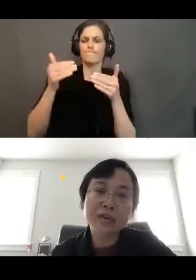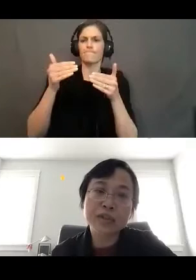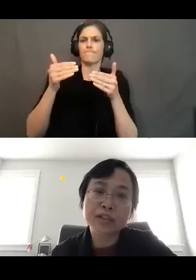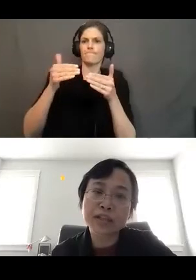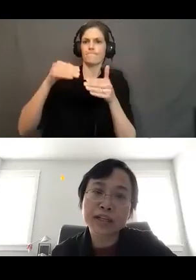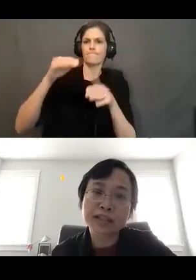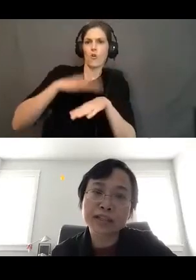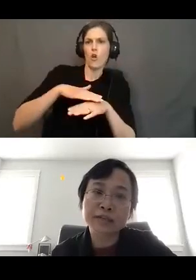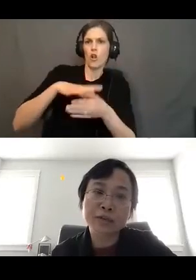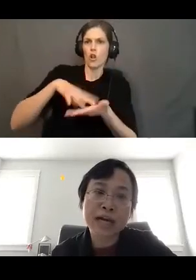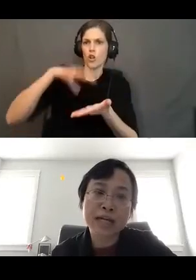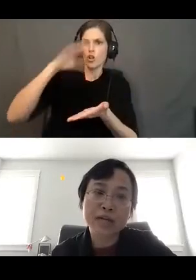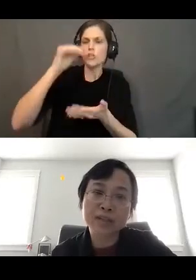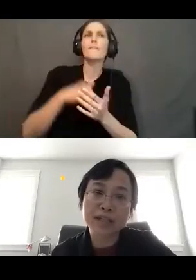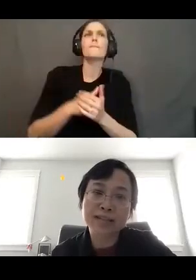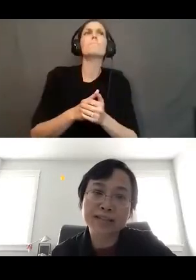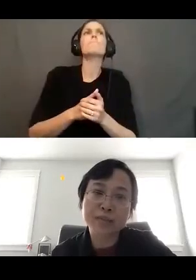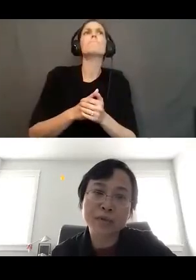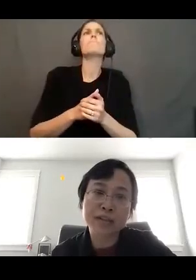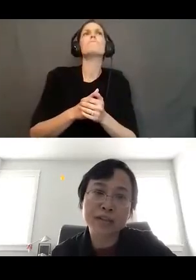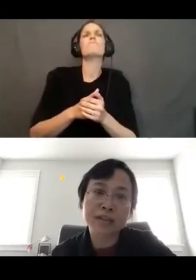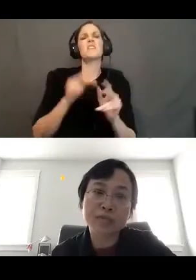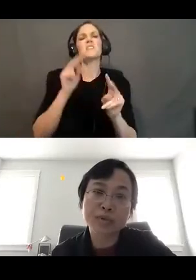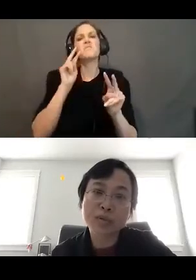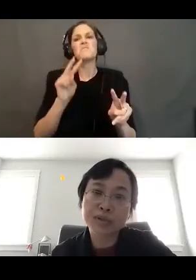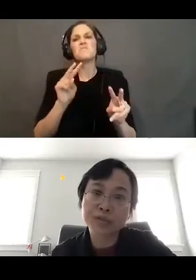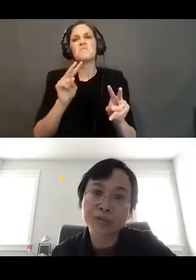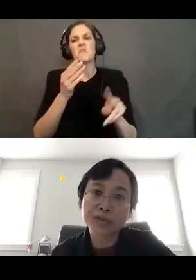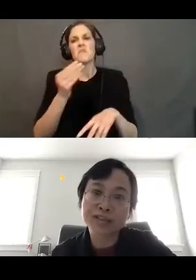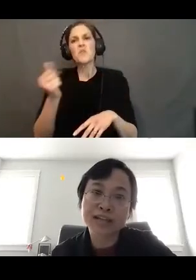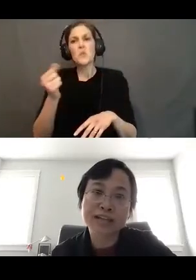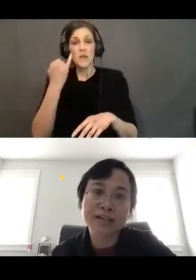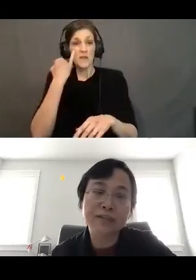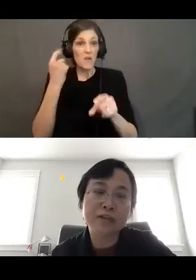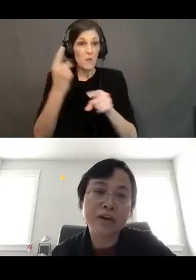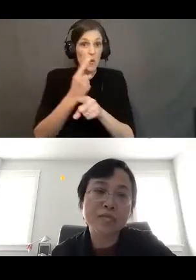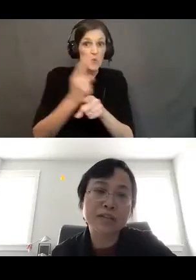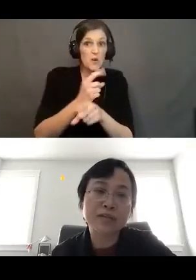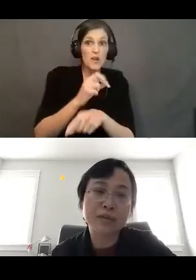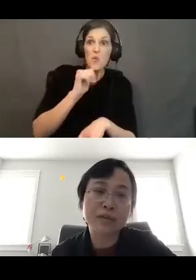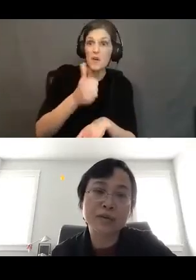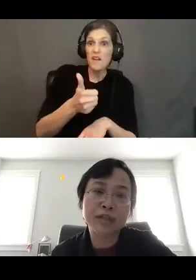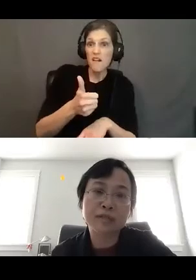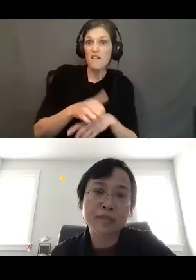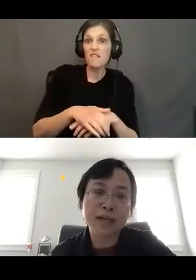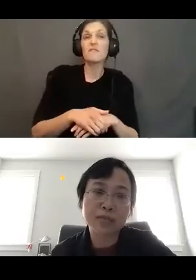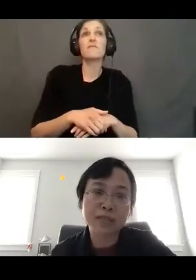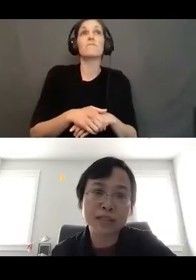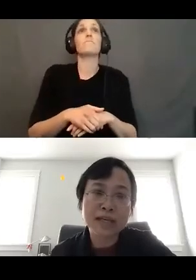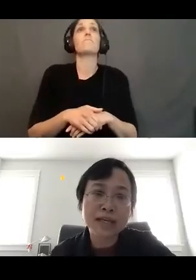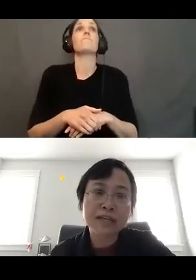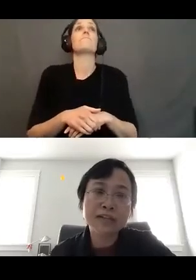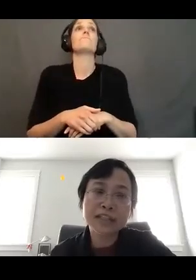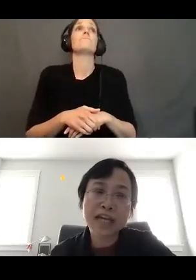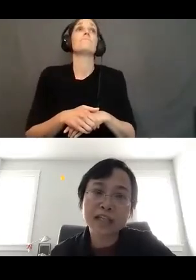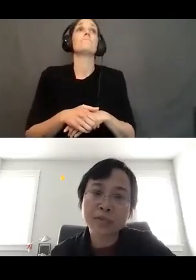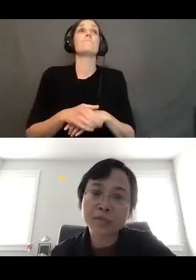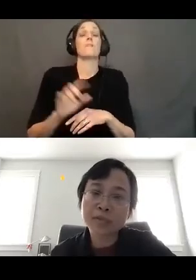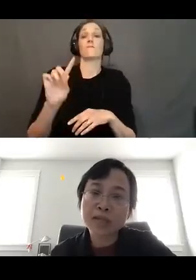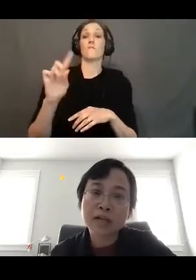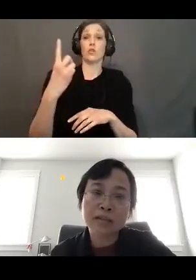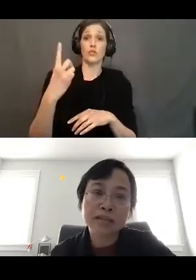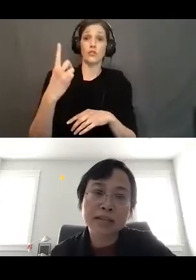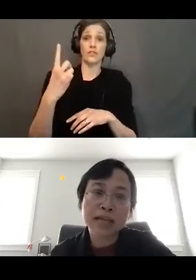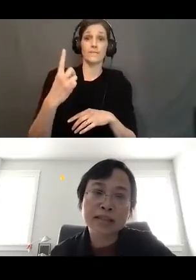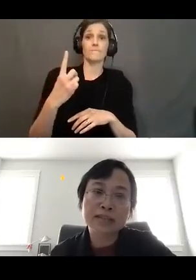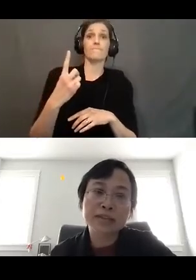take a quick look at a few items and see whether they are appropriate for this kind of environment for measurement. First item